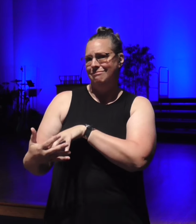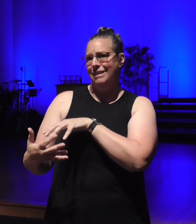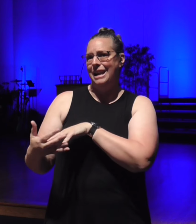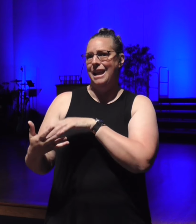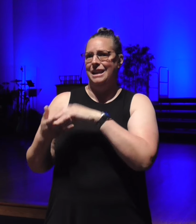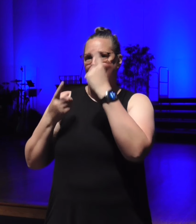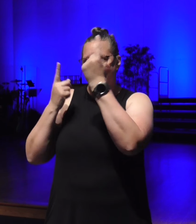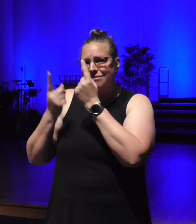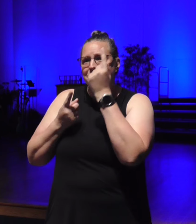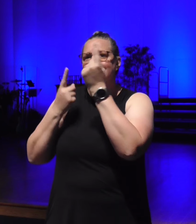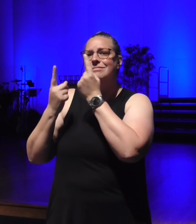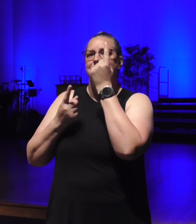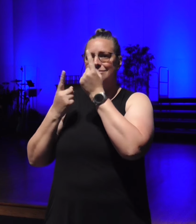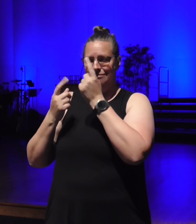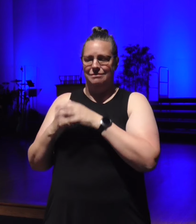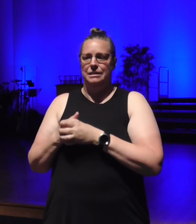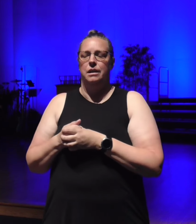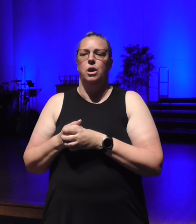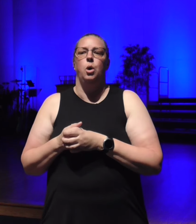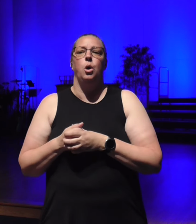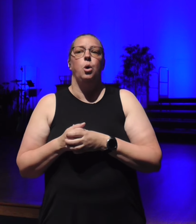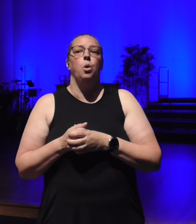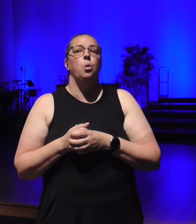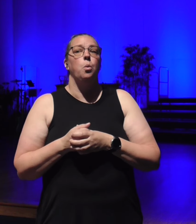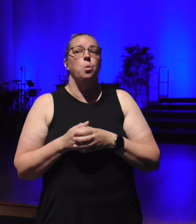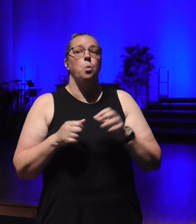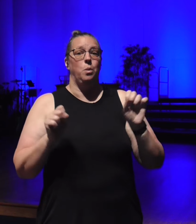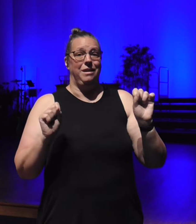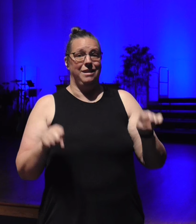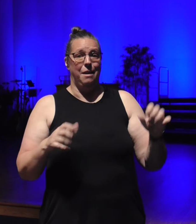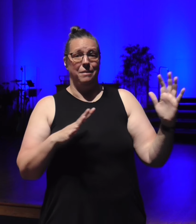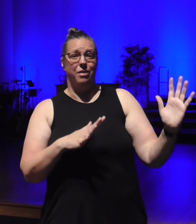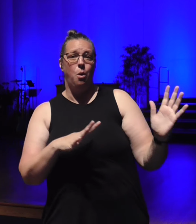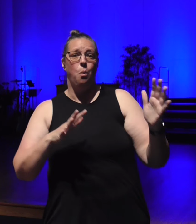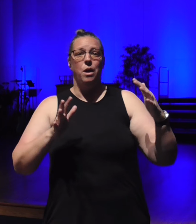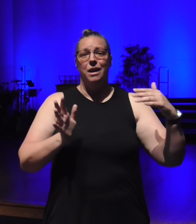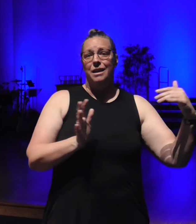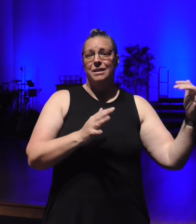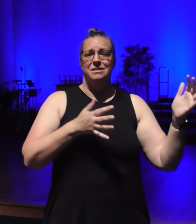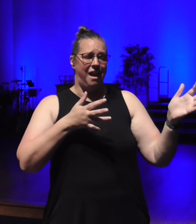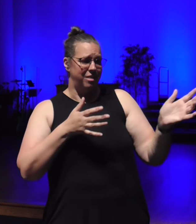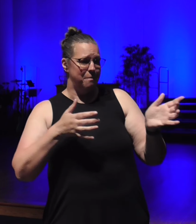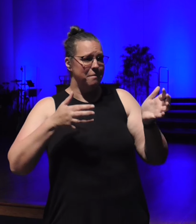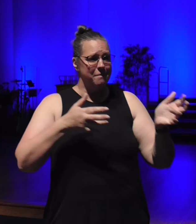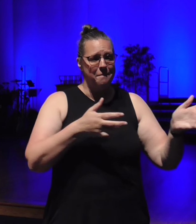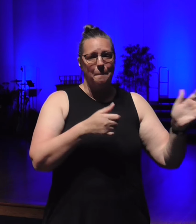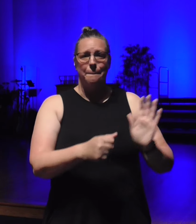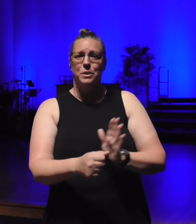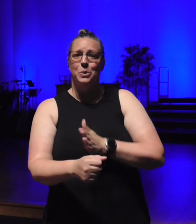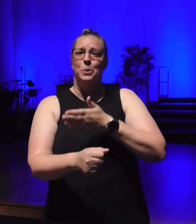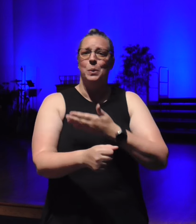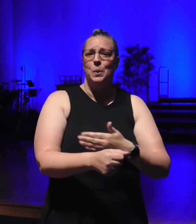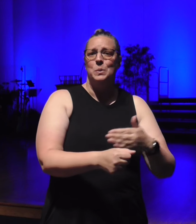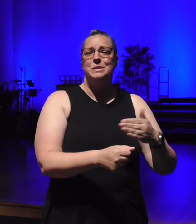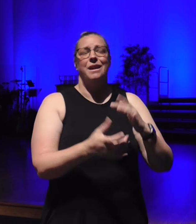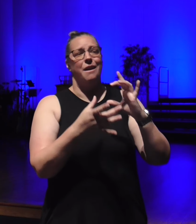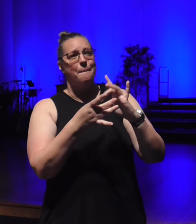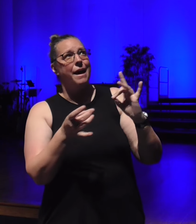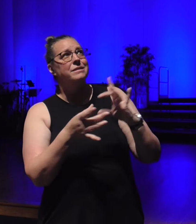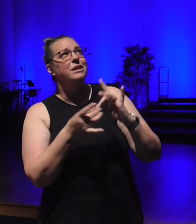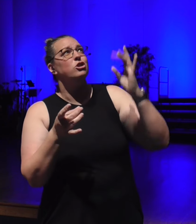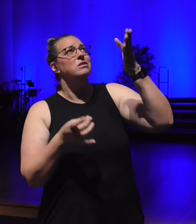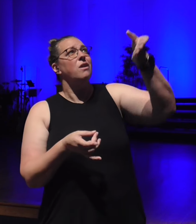contemplation. And we can be played by the winds of the sacred symbolism and the messages from the infinite and the